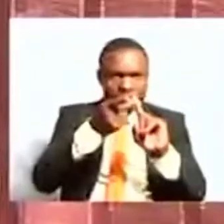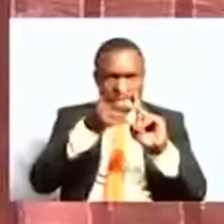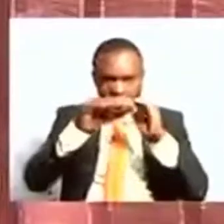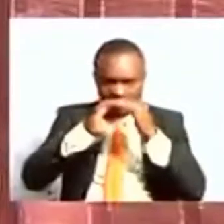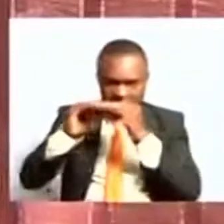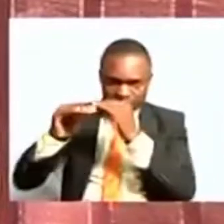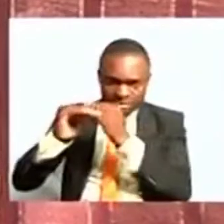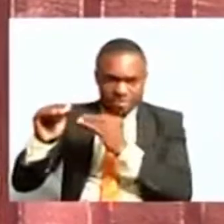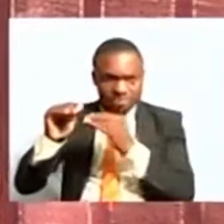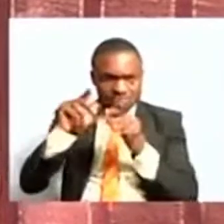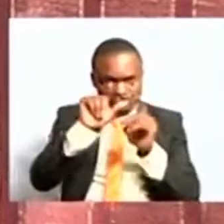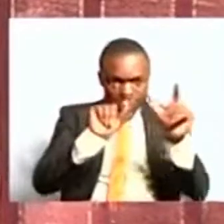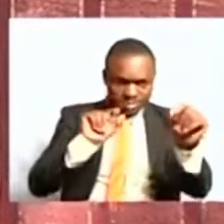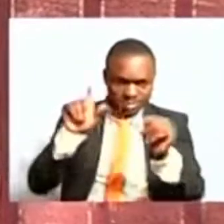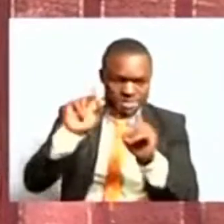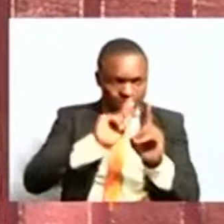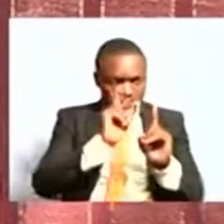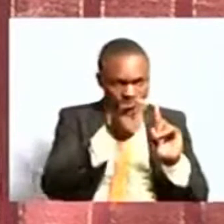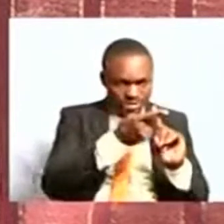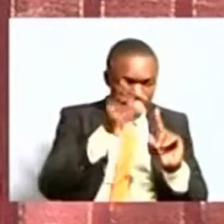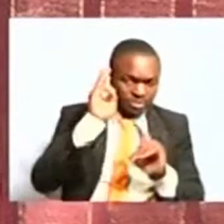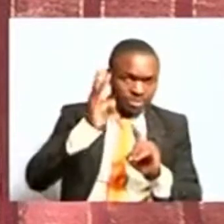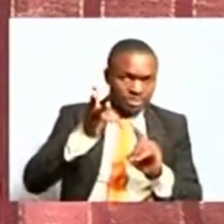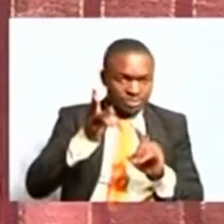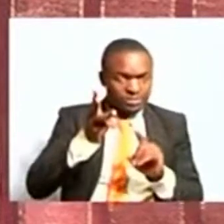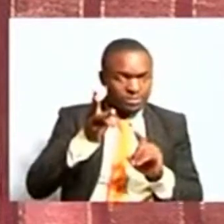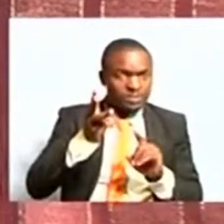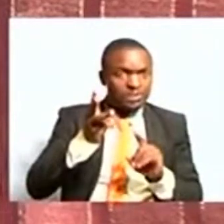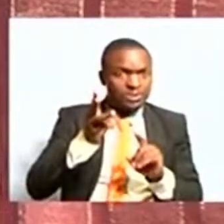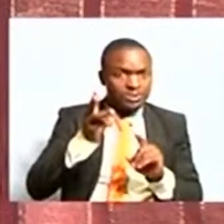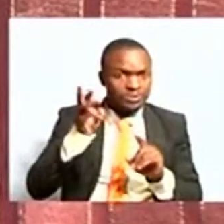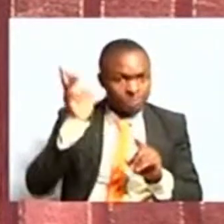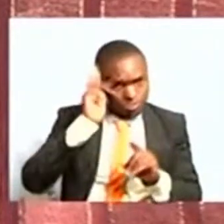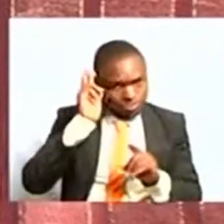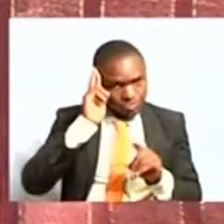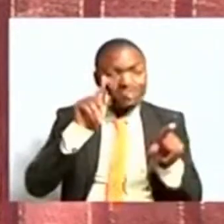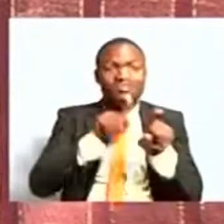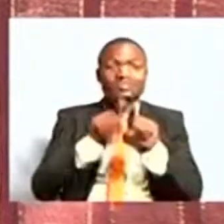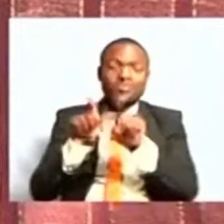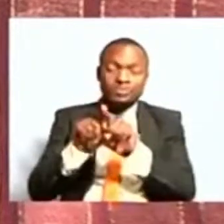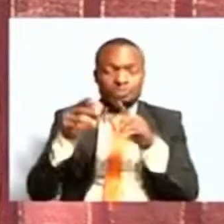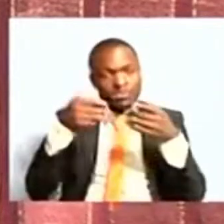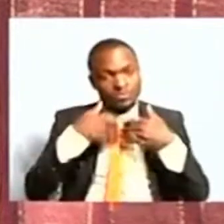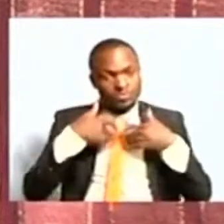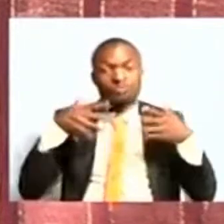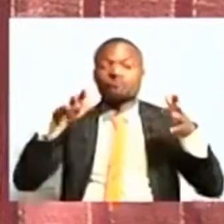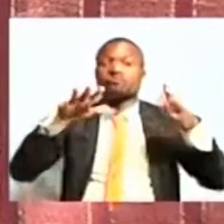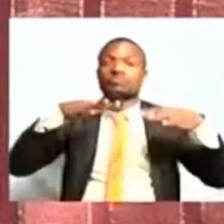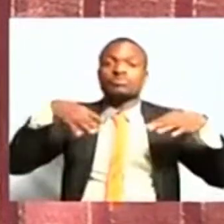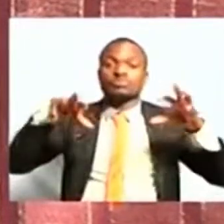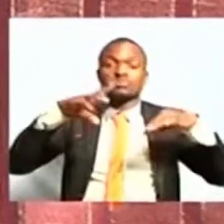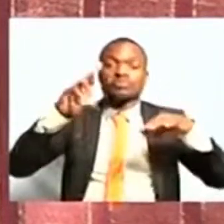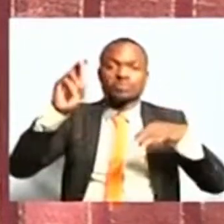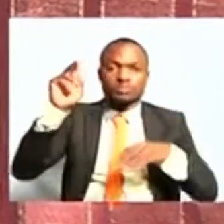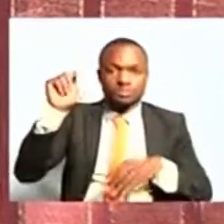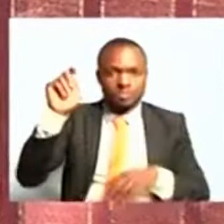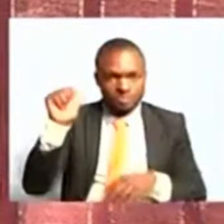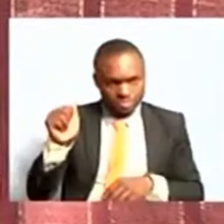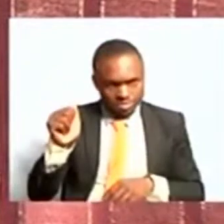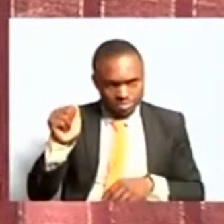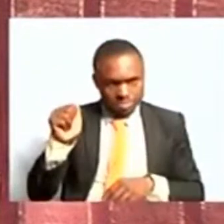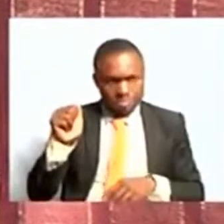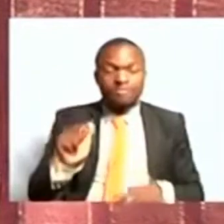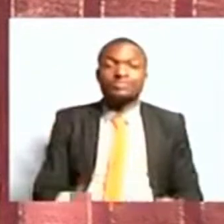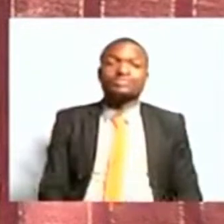The selected districts are going to commemorate as well, where we have the presence of the Road Transport and Safety Agency.